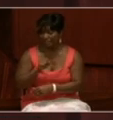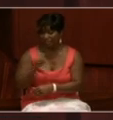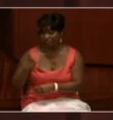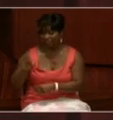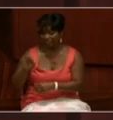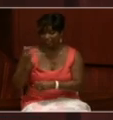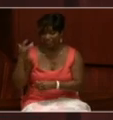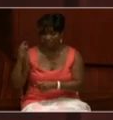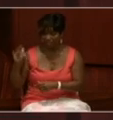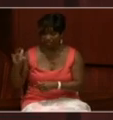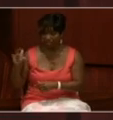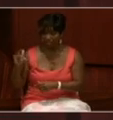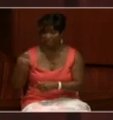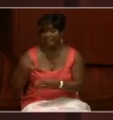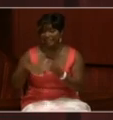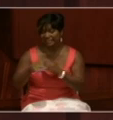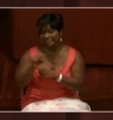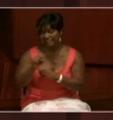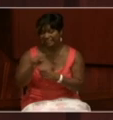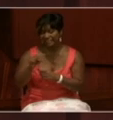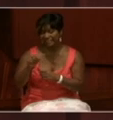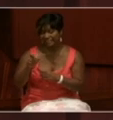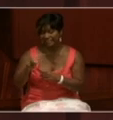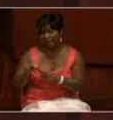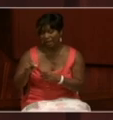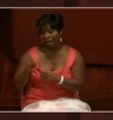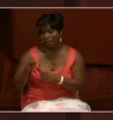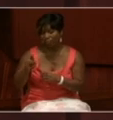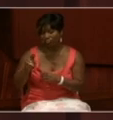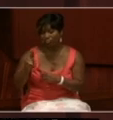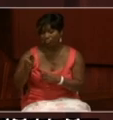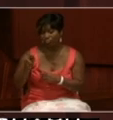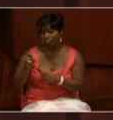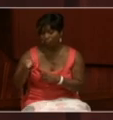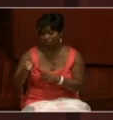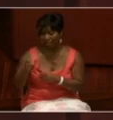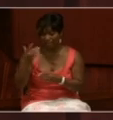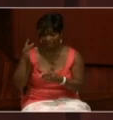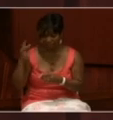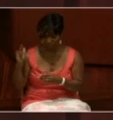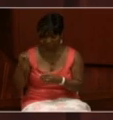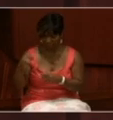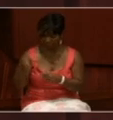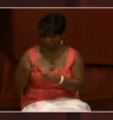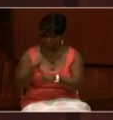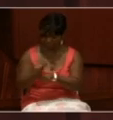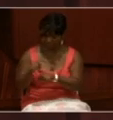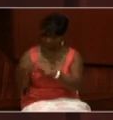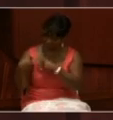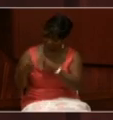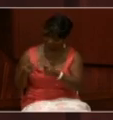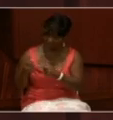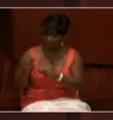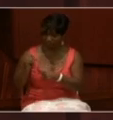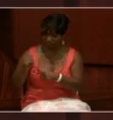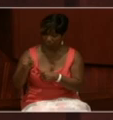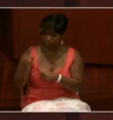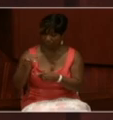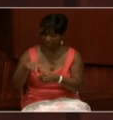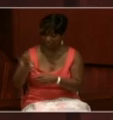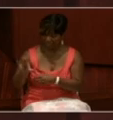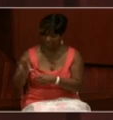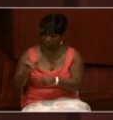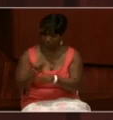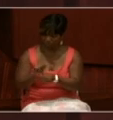is really in San Bruno, California, and she's been there since September 2009. She primarily works with Asian